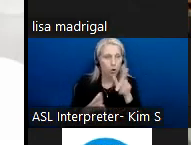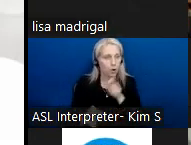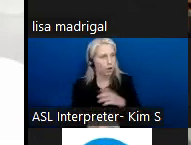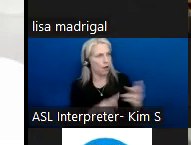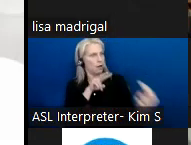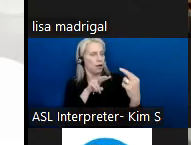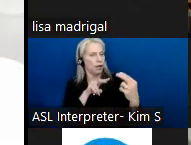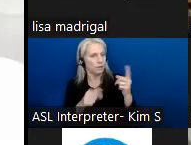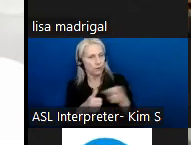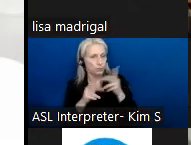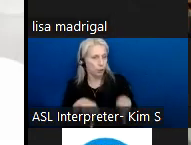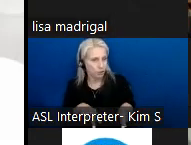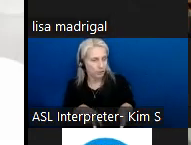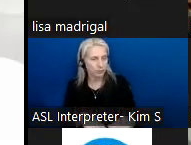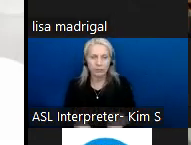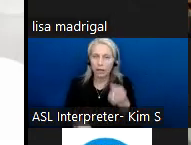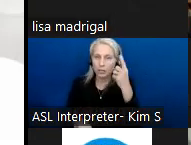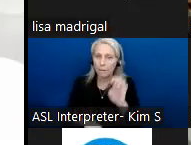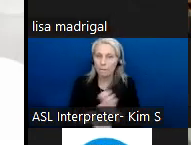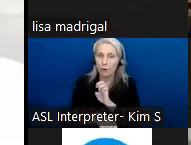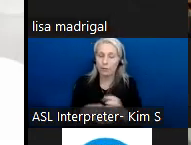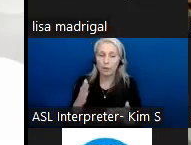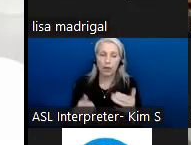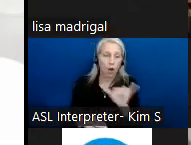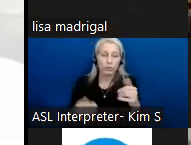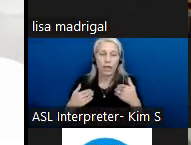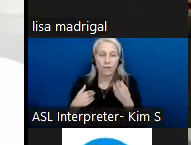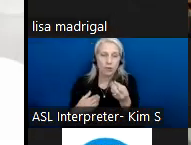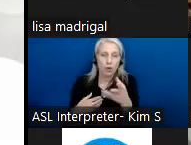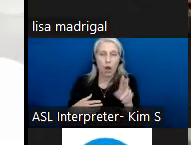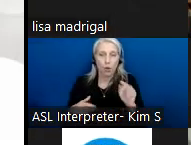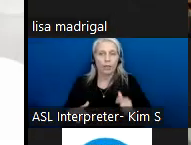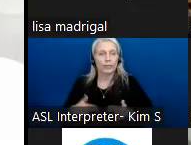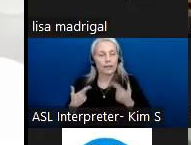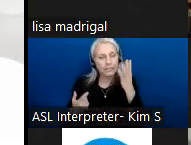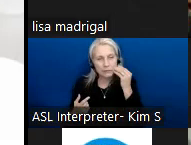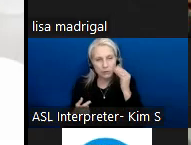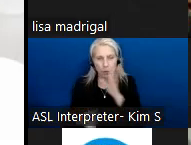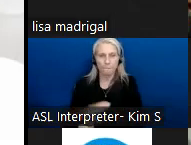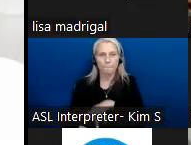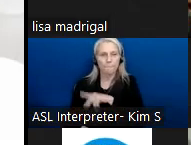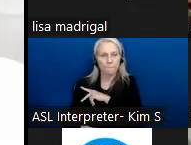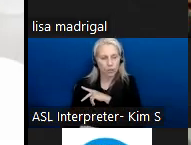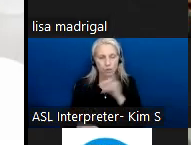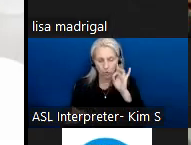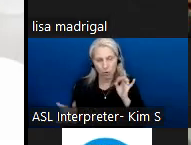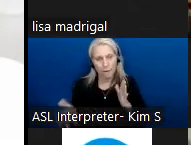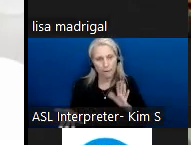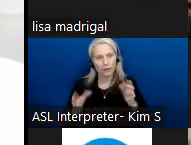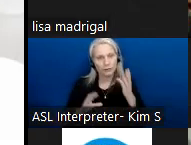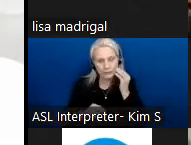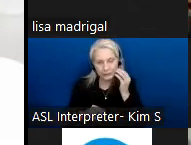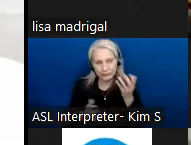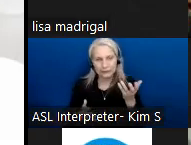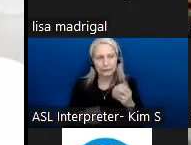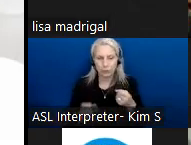It understands that employees may also have their own lived experiences and personal trauma, and we need to support employees who are